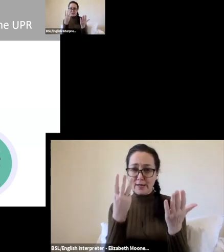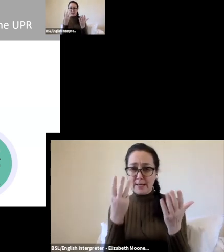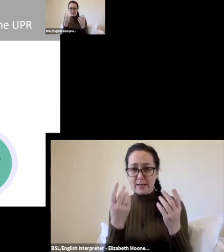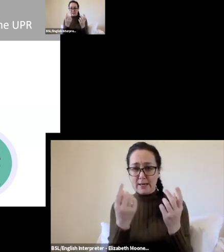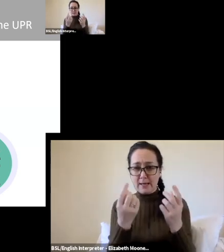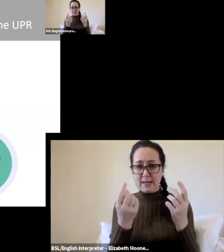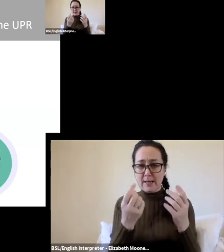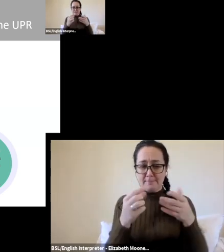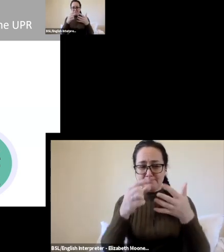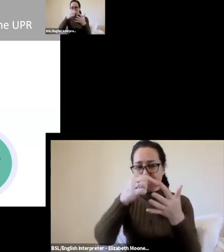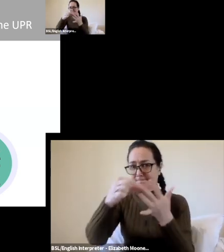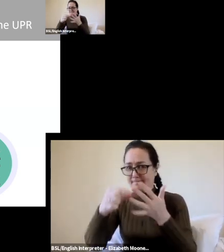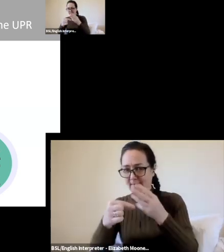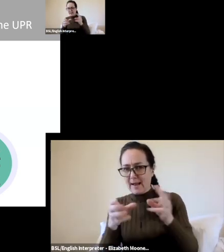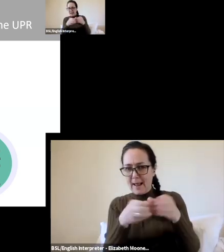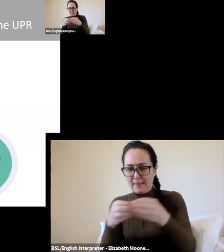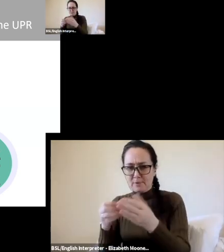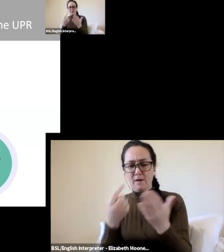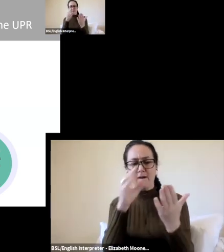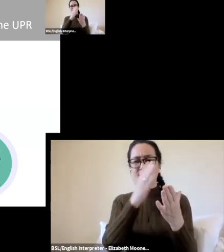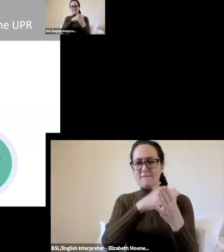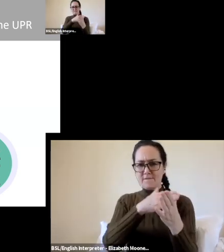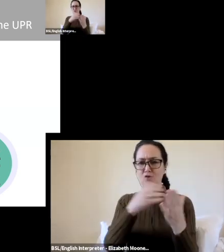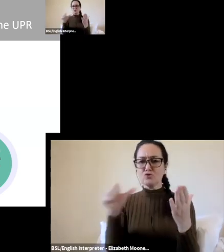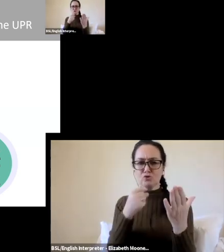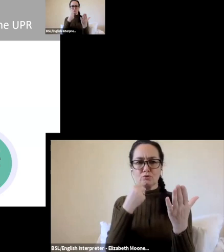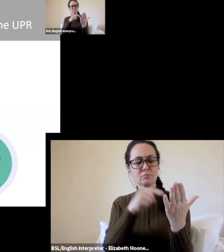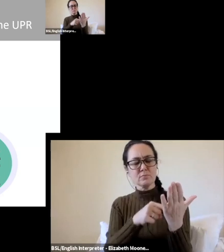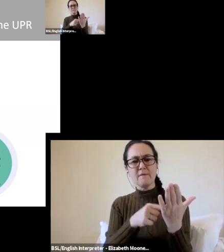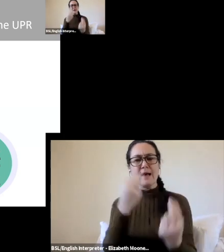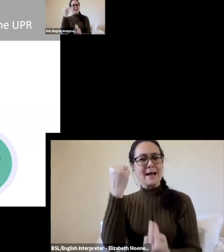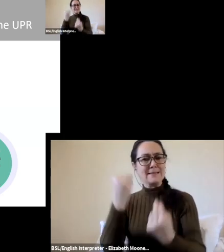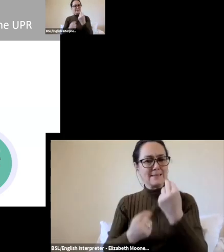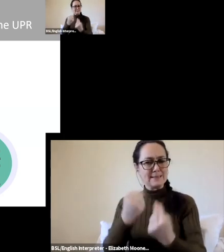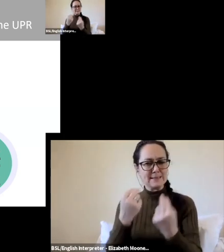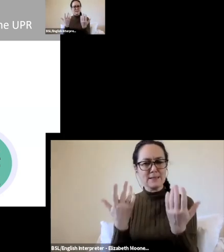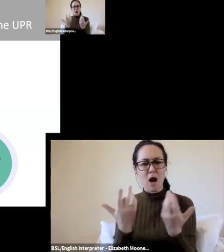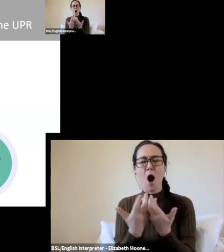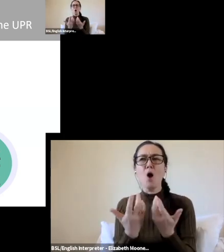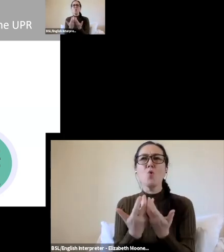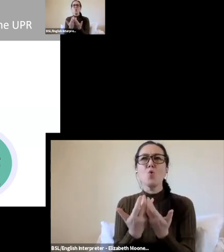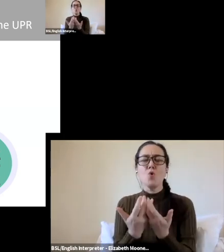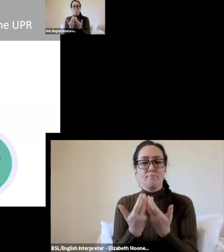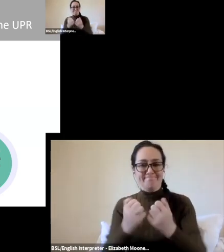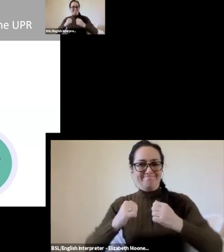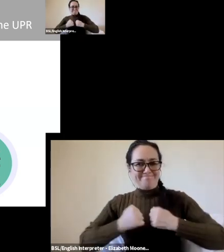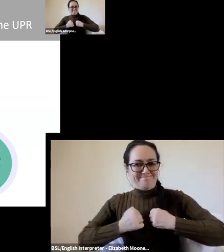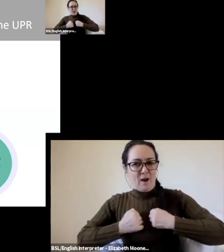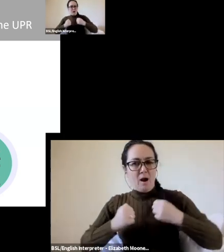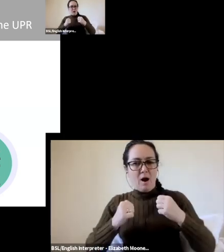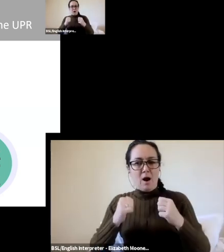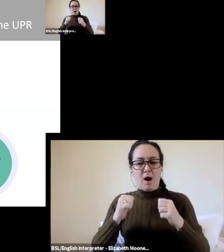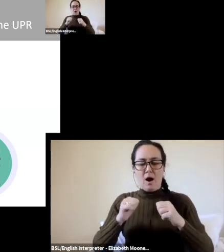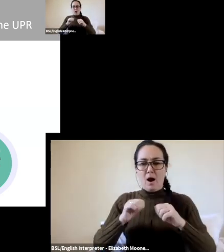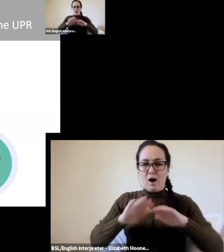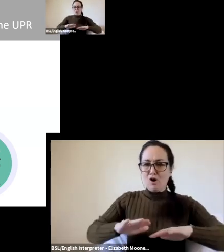these reports. The first one is an assessment of how your country has implemented